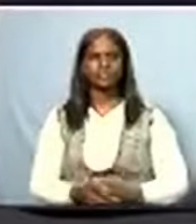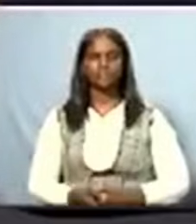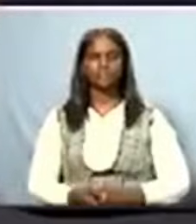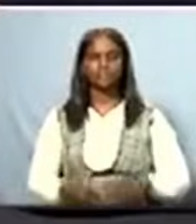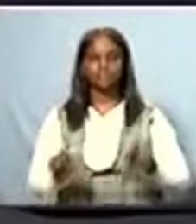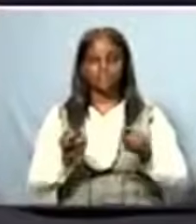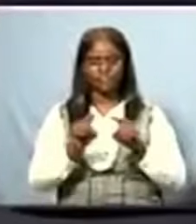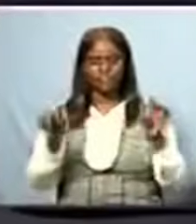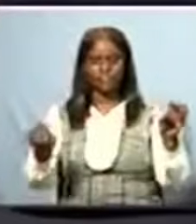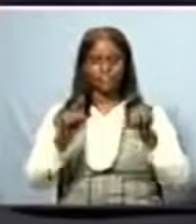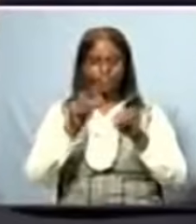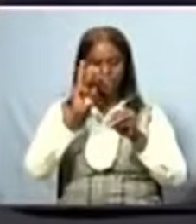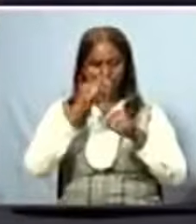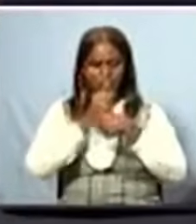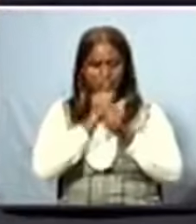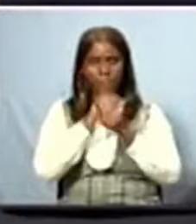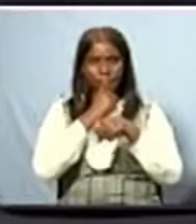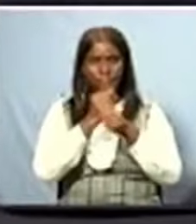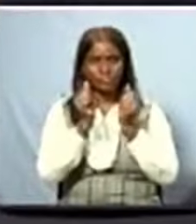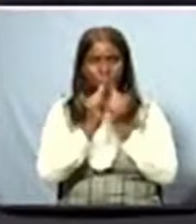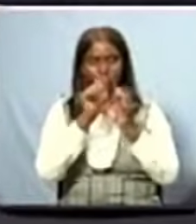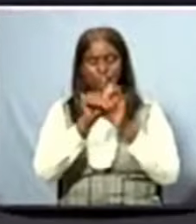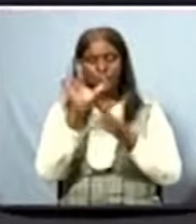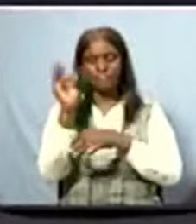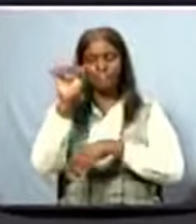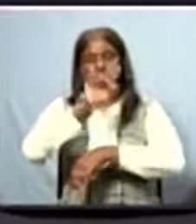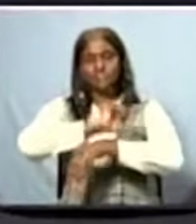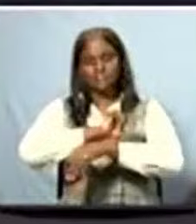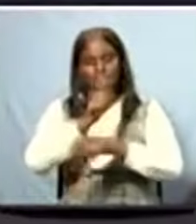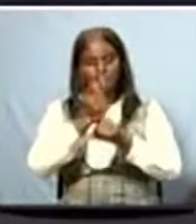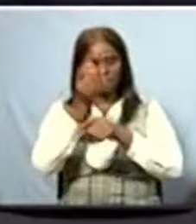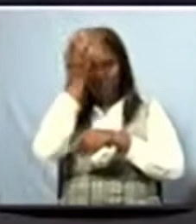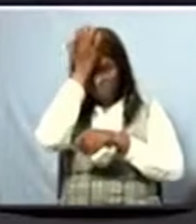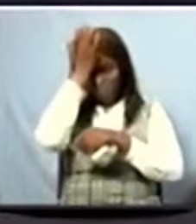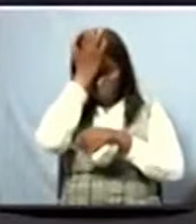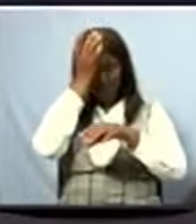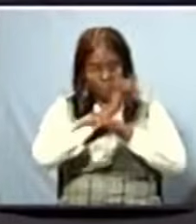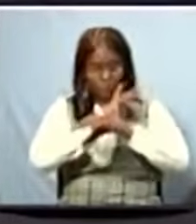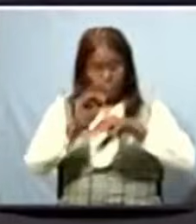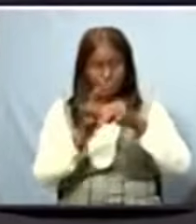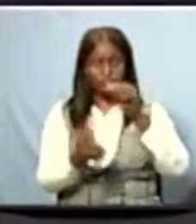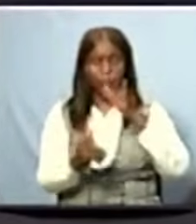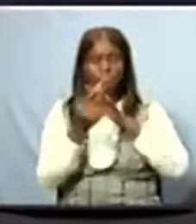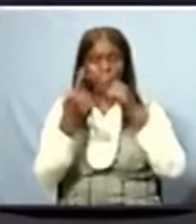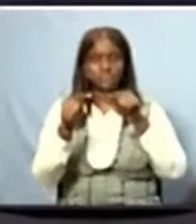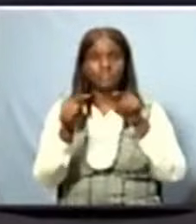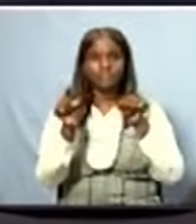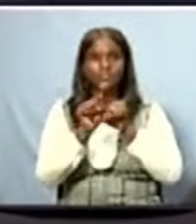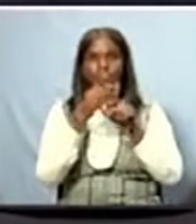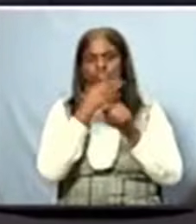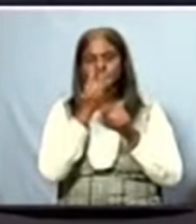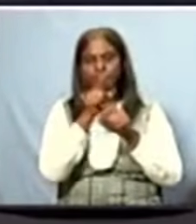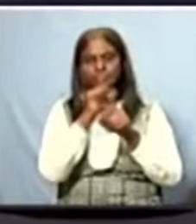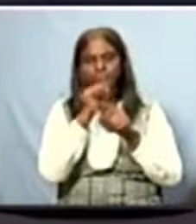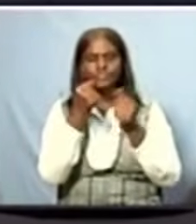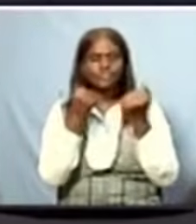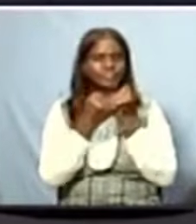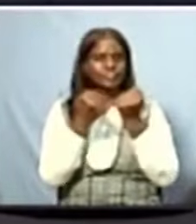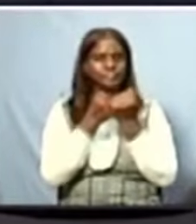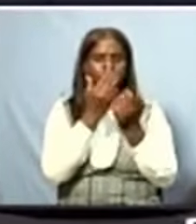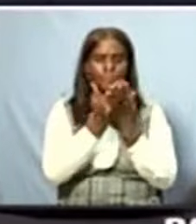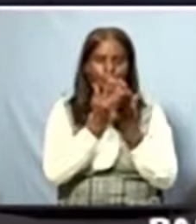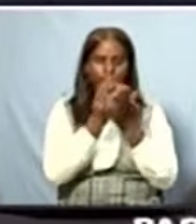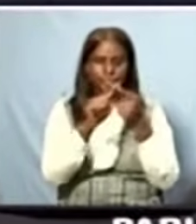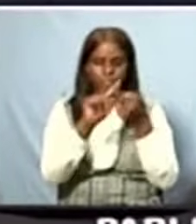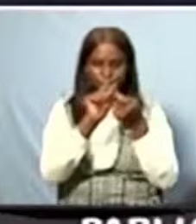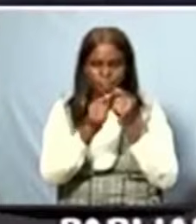The replacement shall be made within 7 days from the date the vacancy occurs. The Commission does not support the proposal